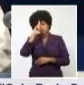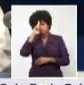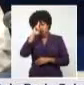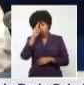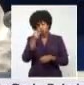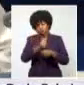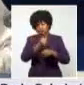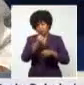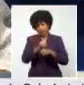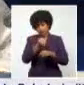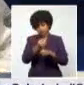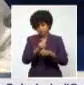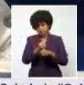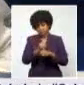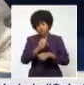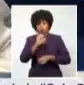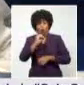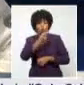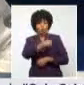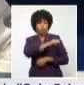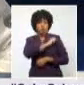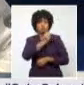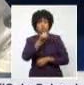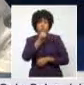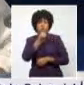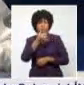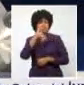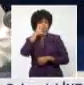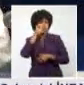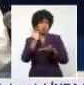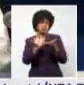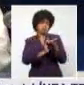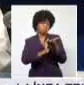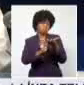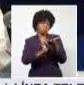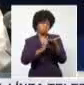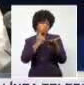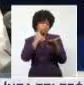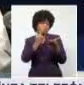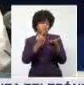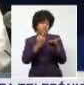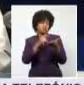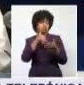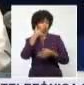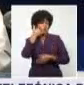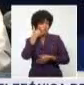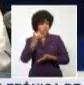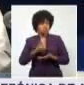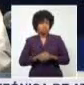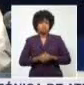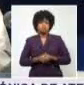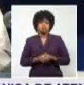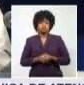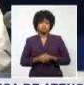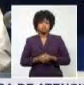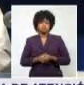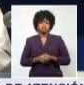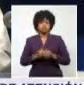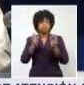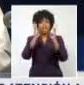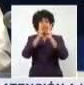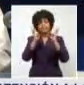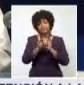information, and the important thing is that this information is relayed to a management center and can immediately